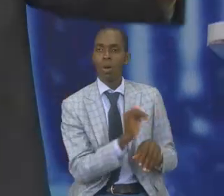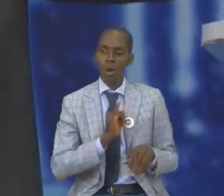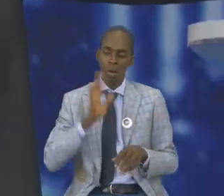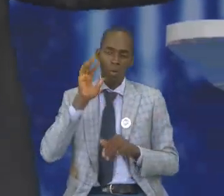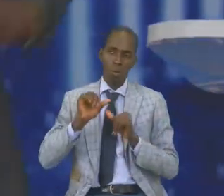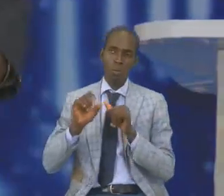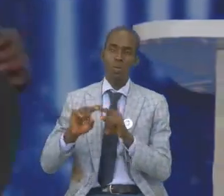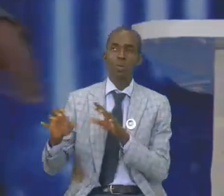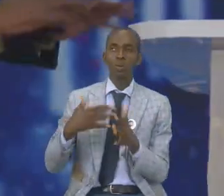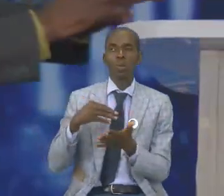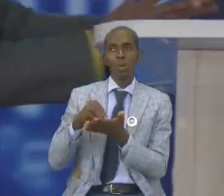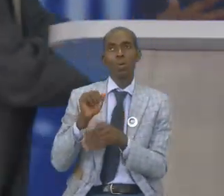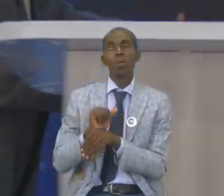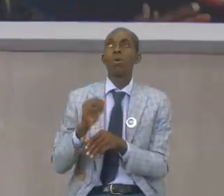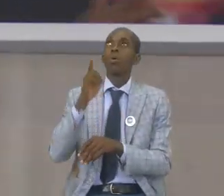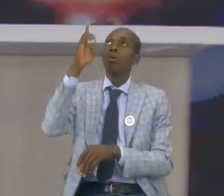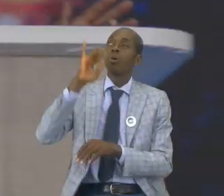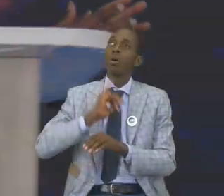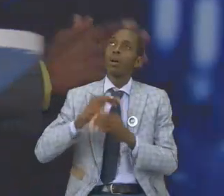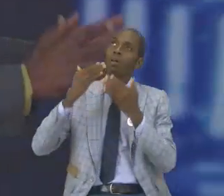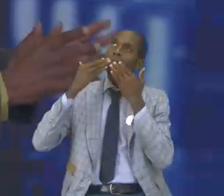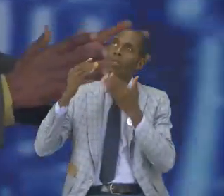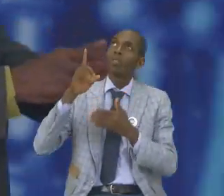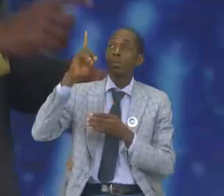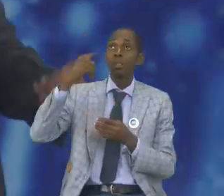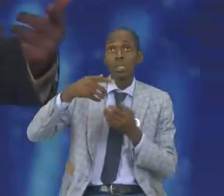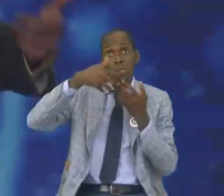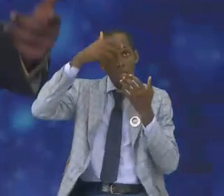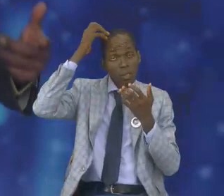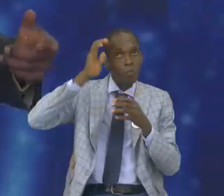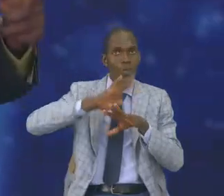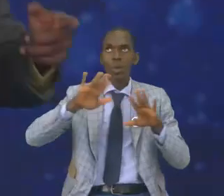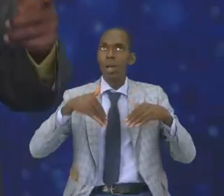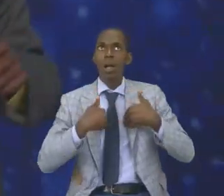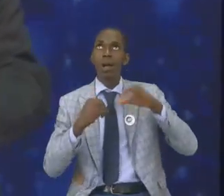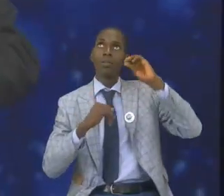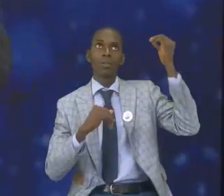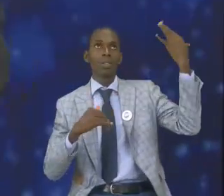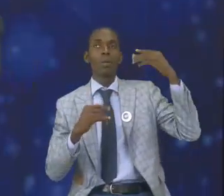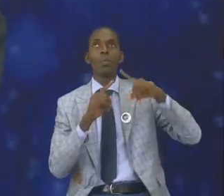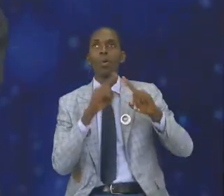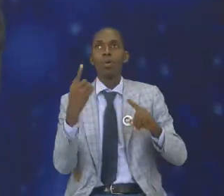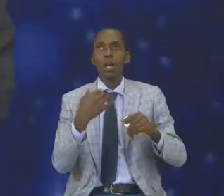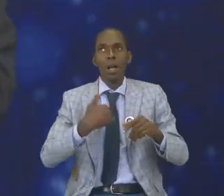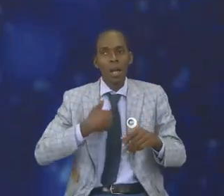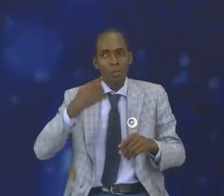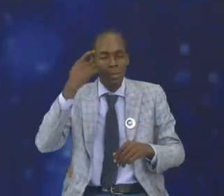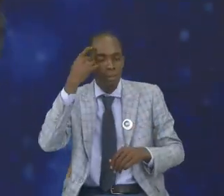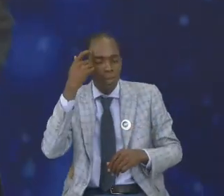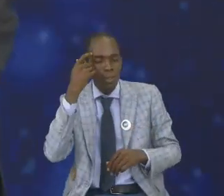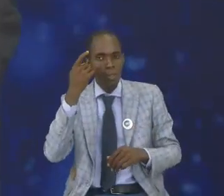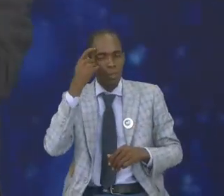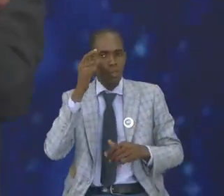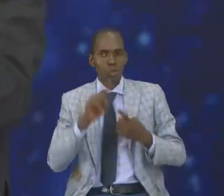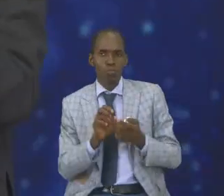duty. God, I thank you. The lions don't have grace. They only have the instinct. I got the instinct to pounce